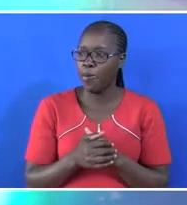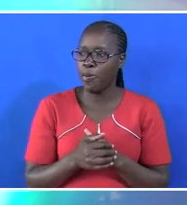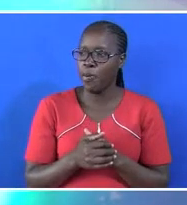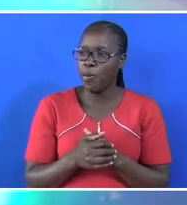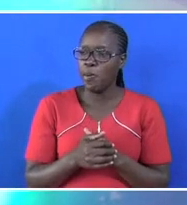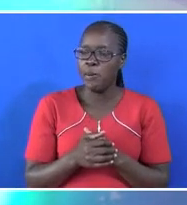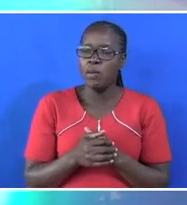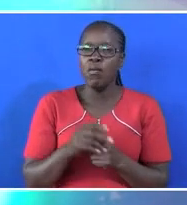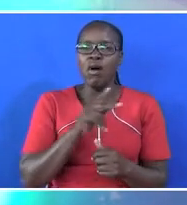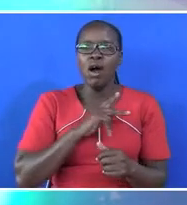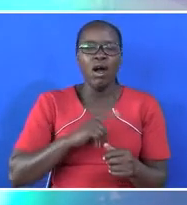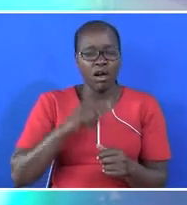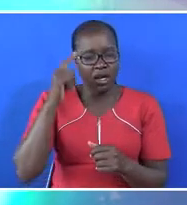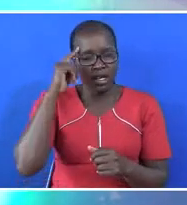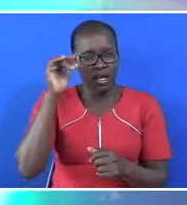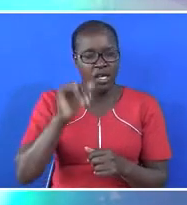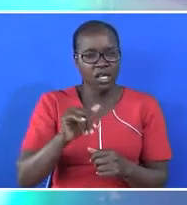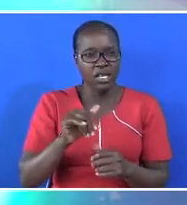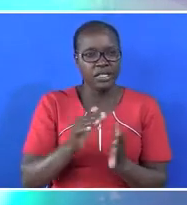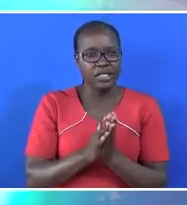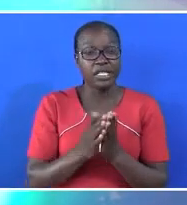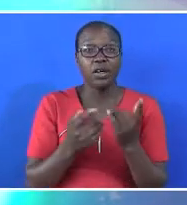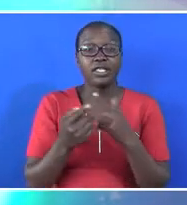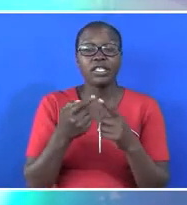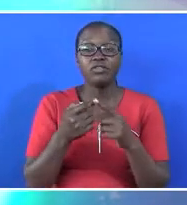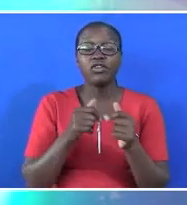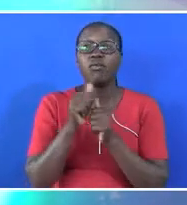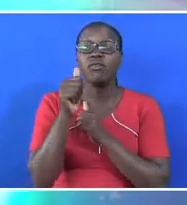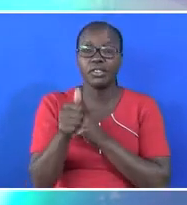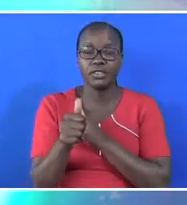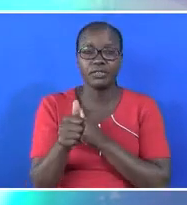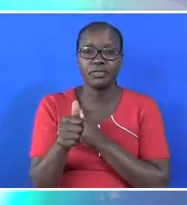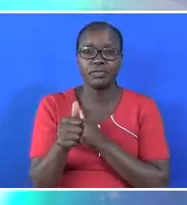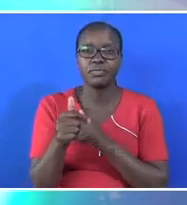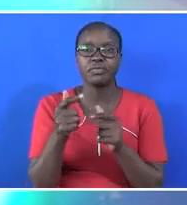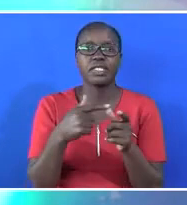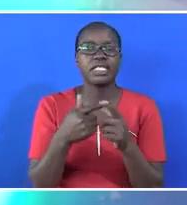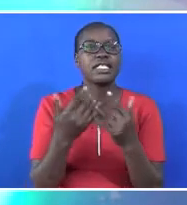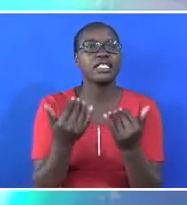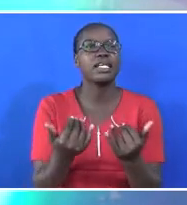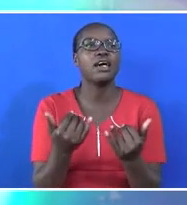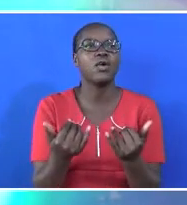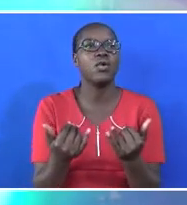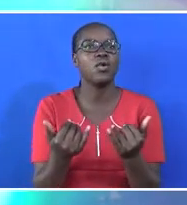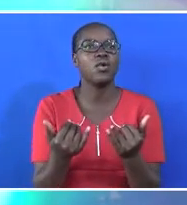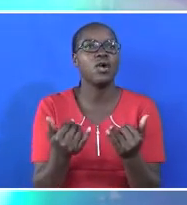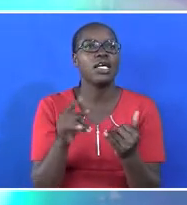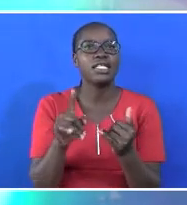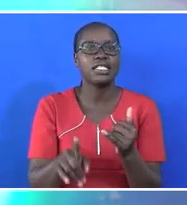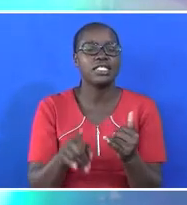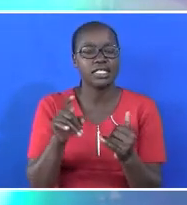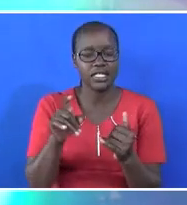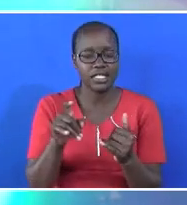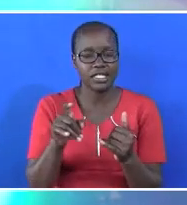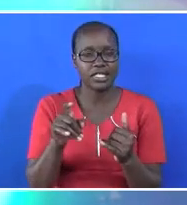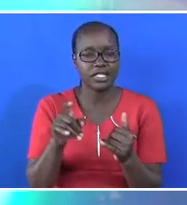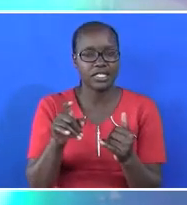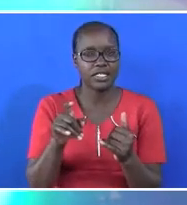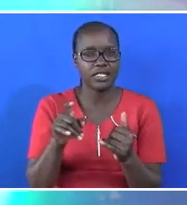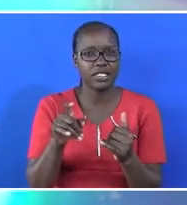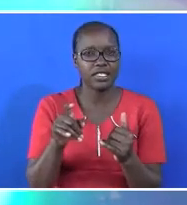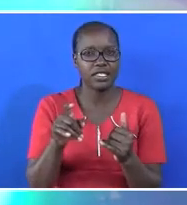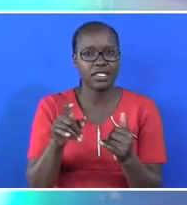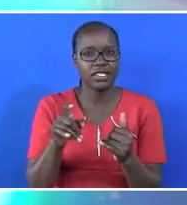I think the king thought that because they came from far, then now, you know, he needed